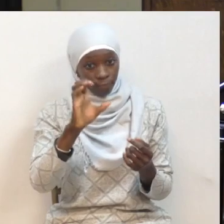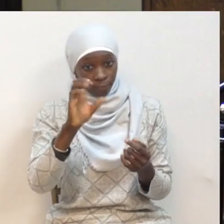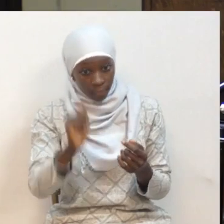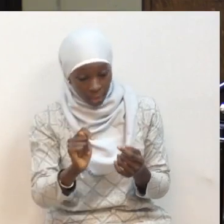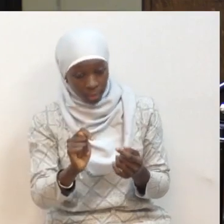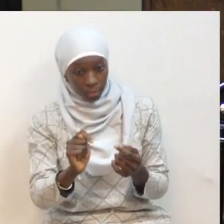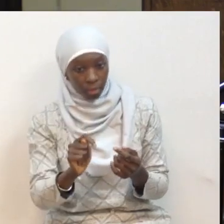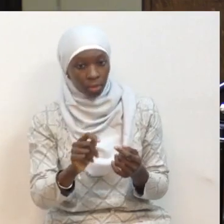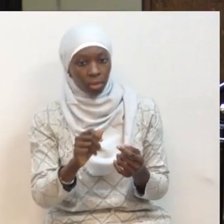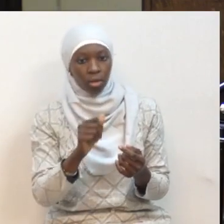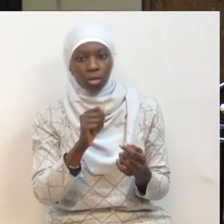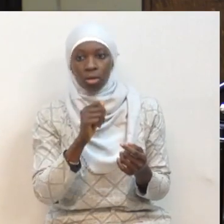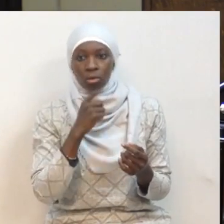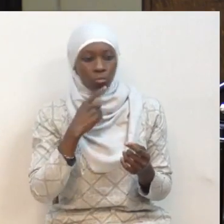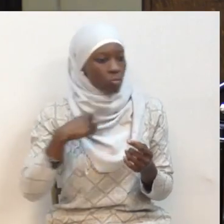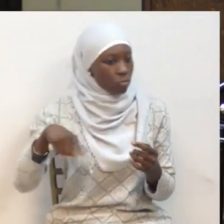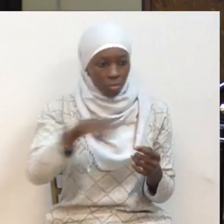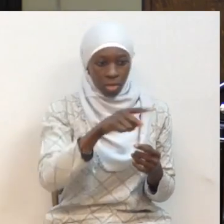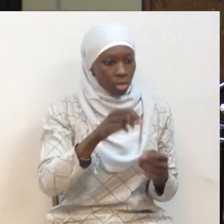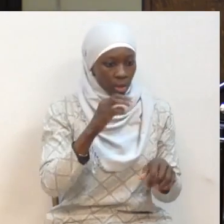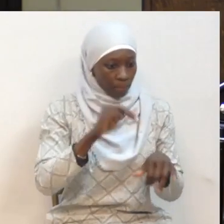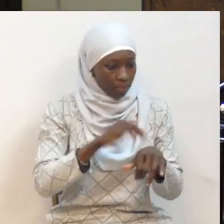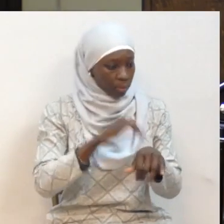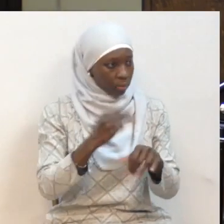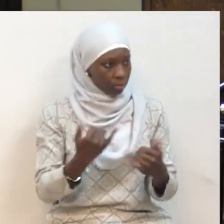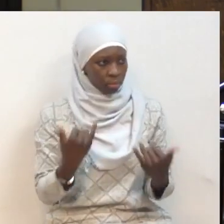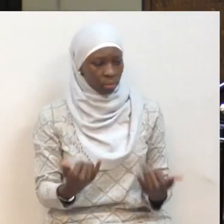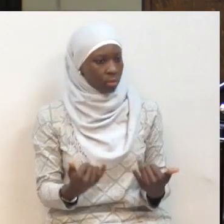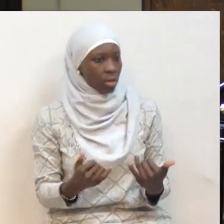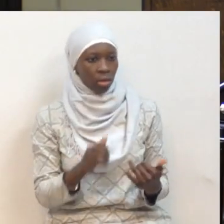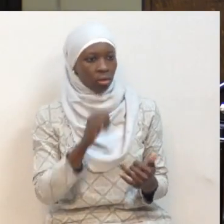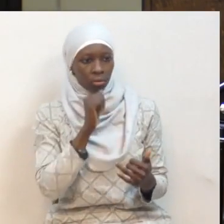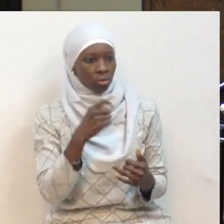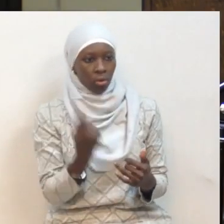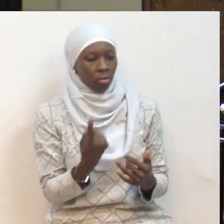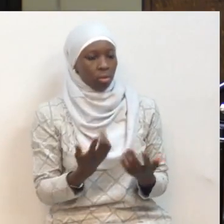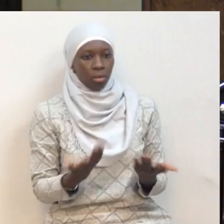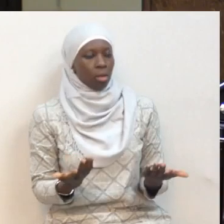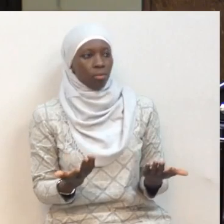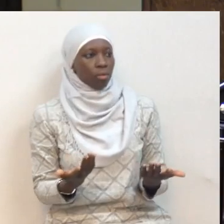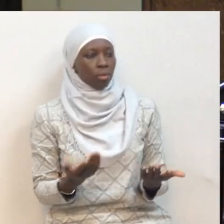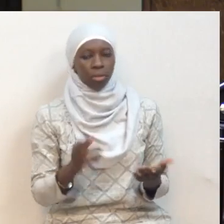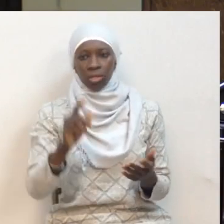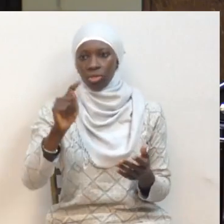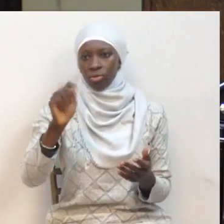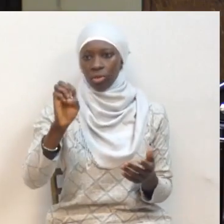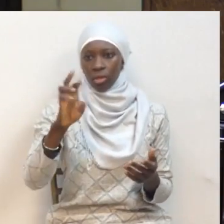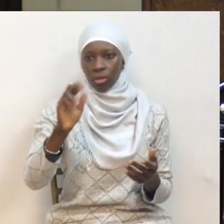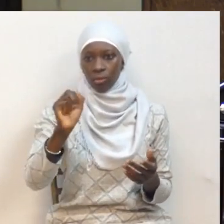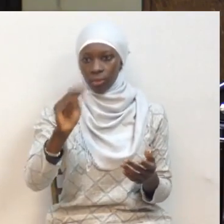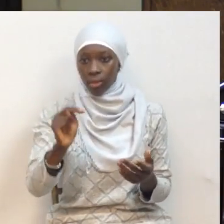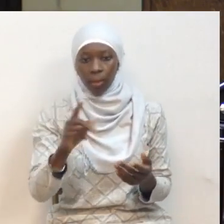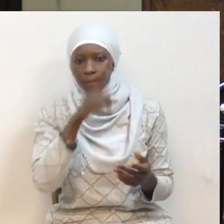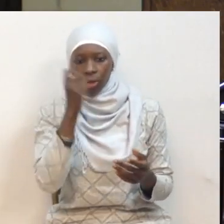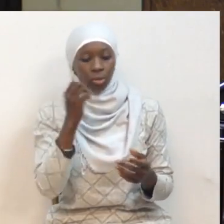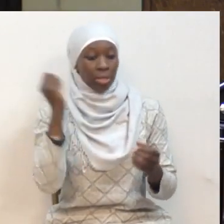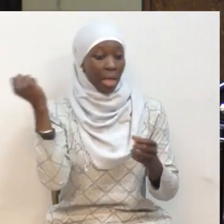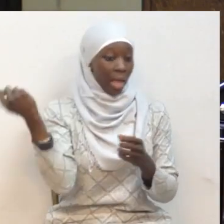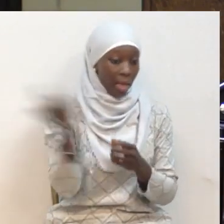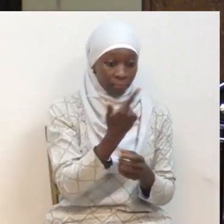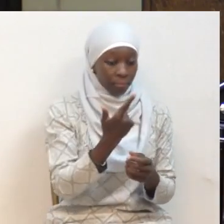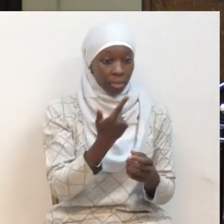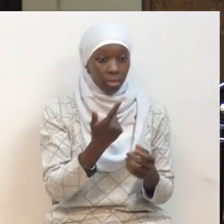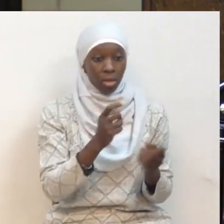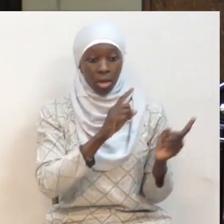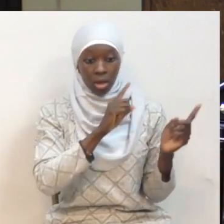tyranny. Everybody comes to power by force. Either you have the sword or you